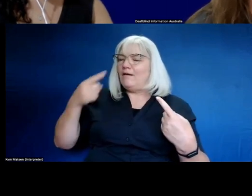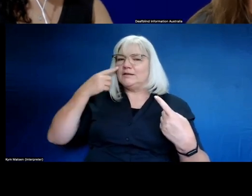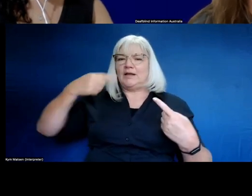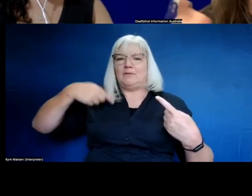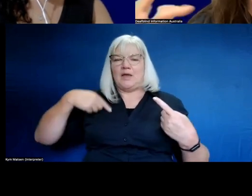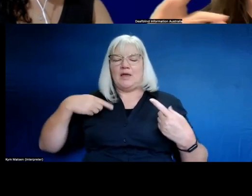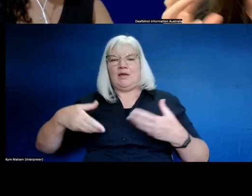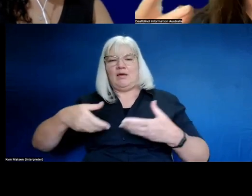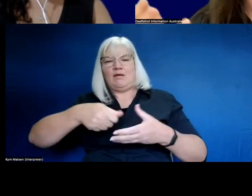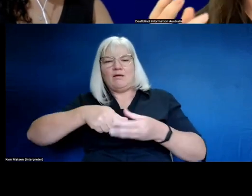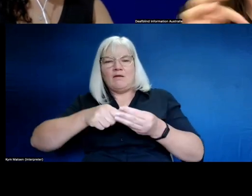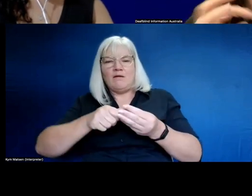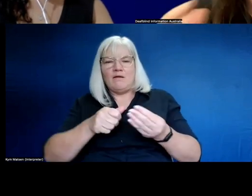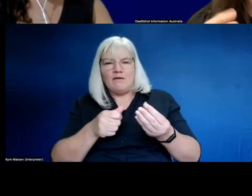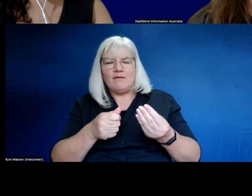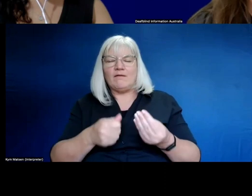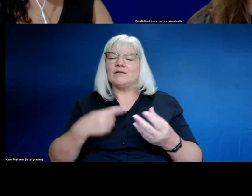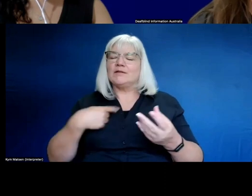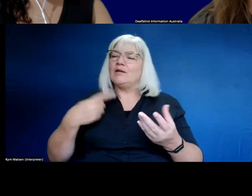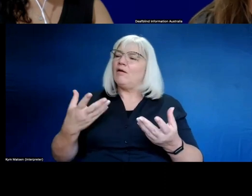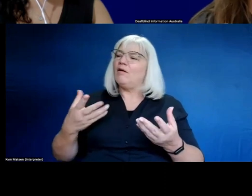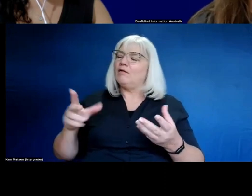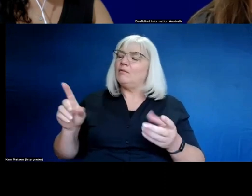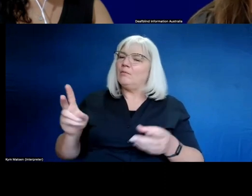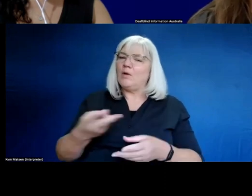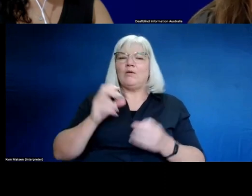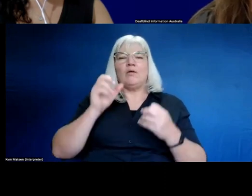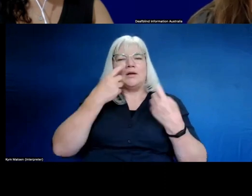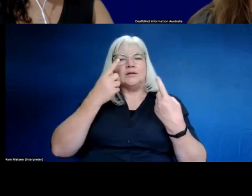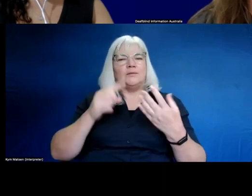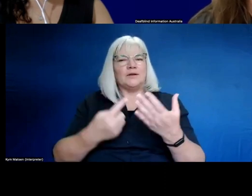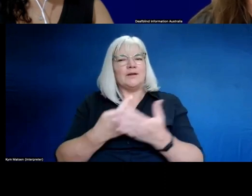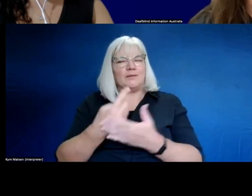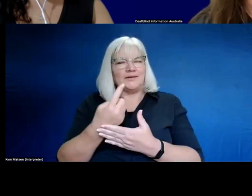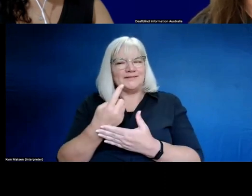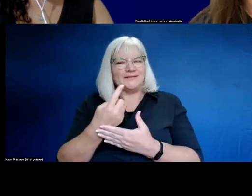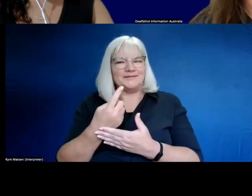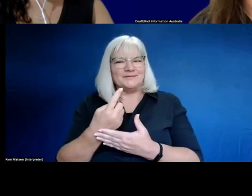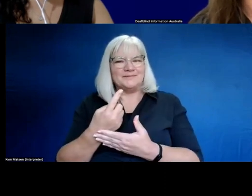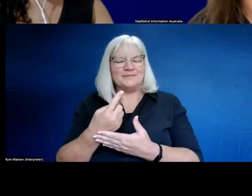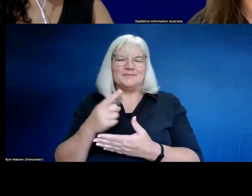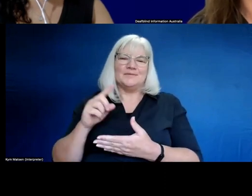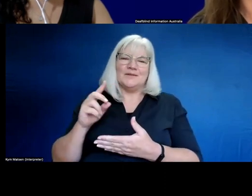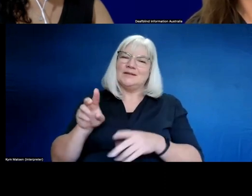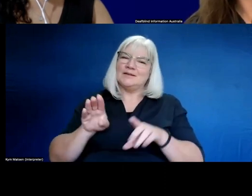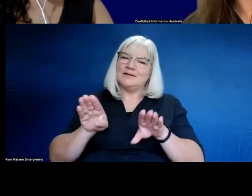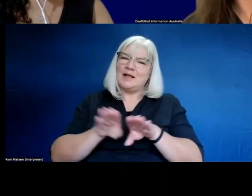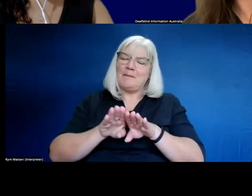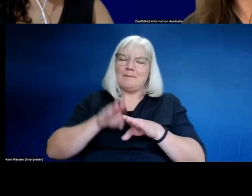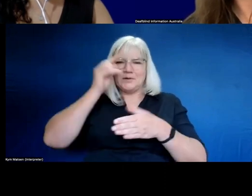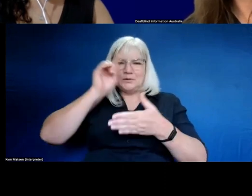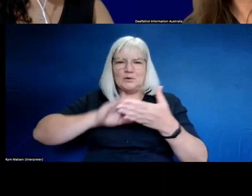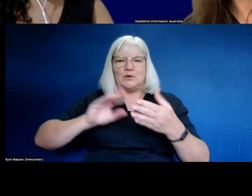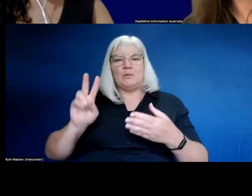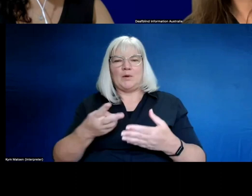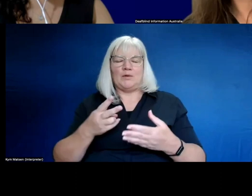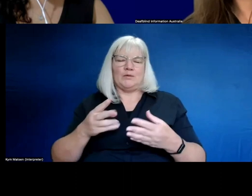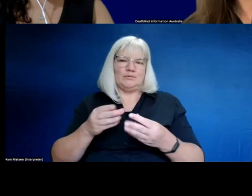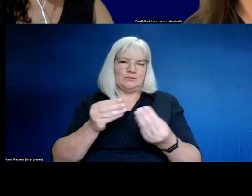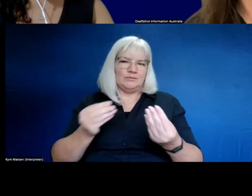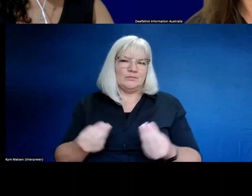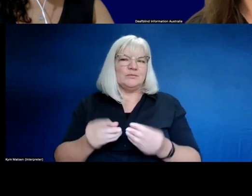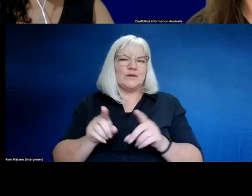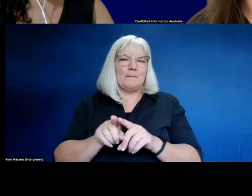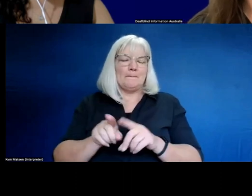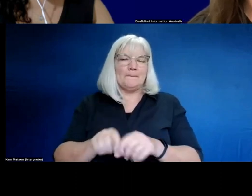spoon at the same time. So you've got this common understanding about the spoon and that common experience of the spoon. And that also